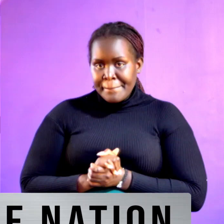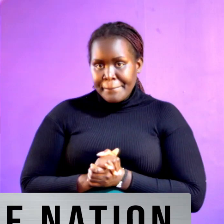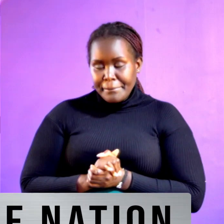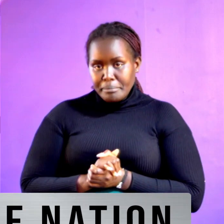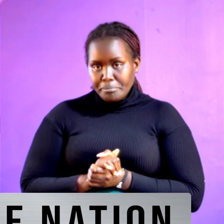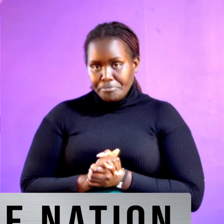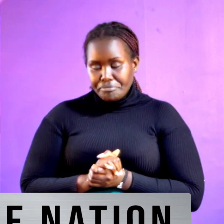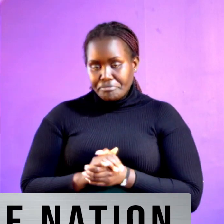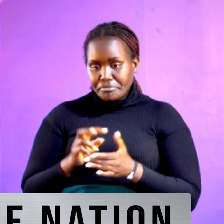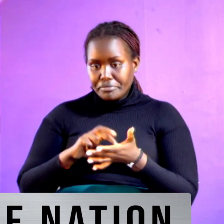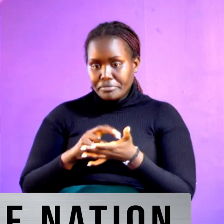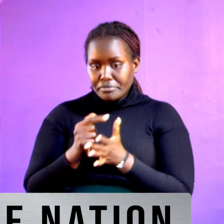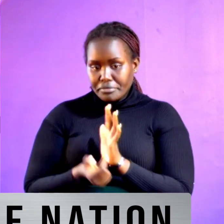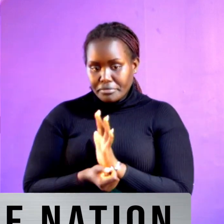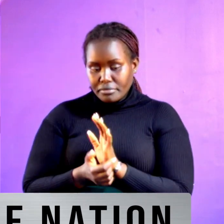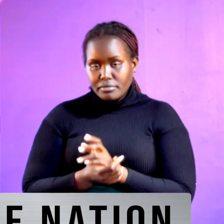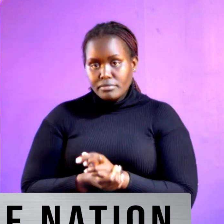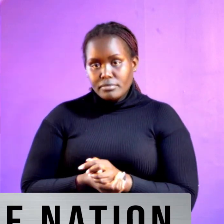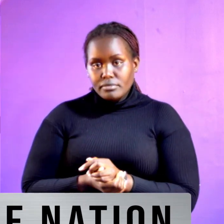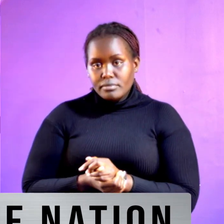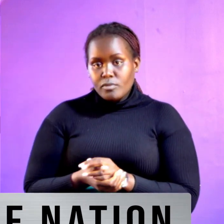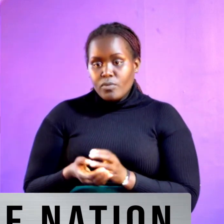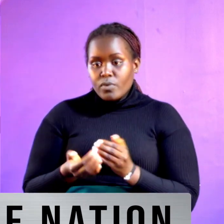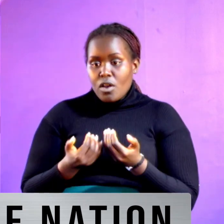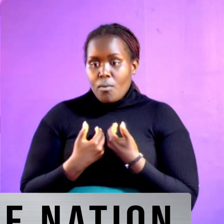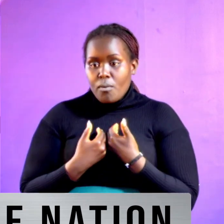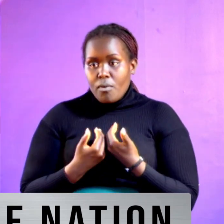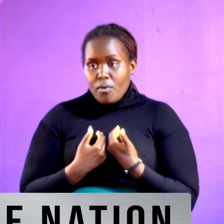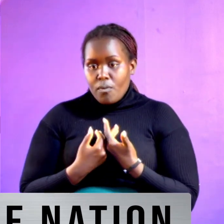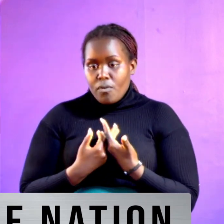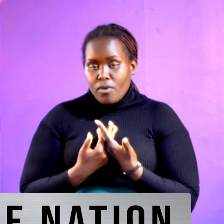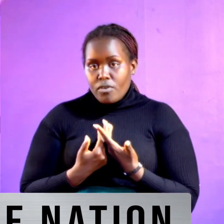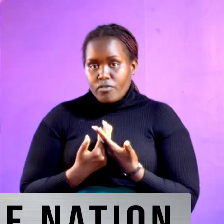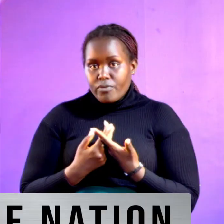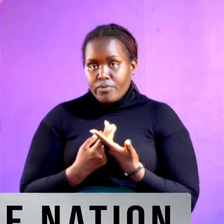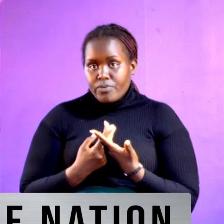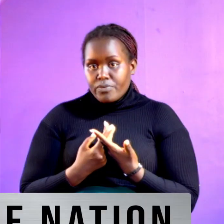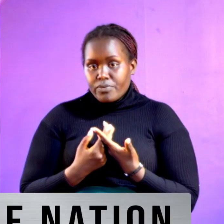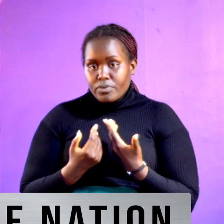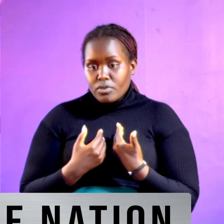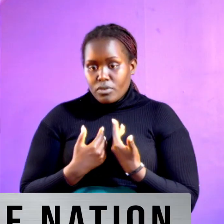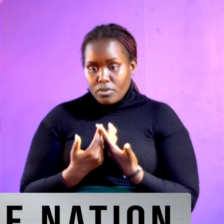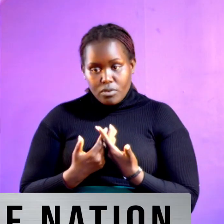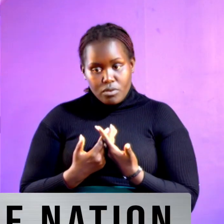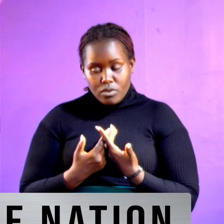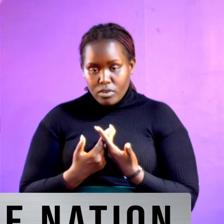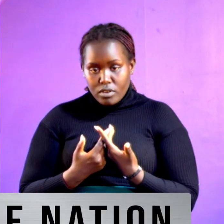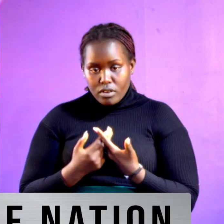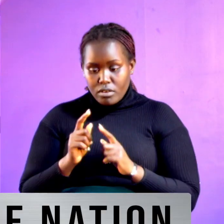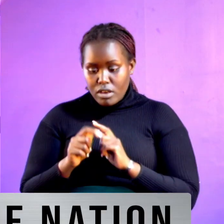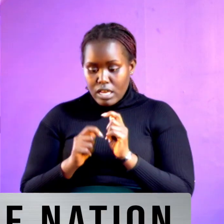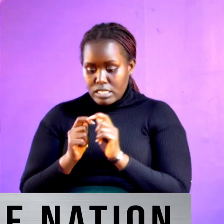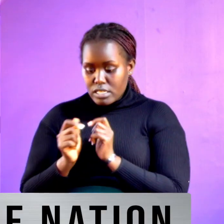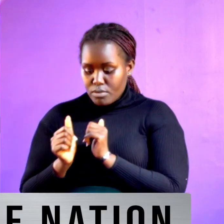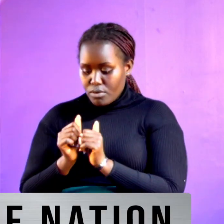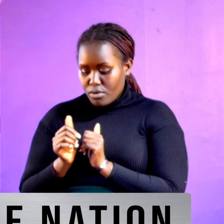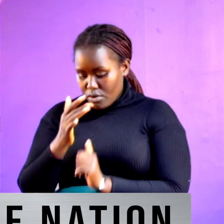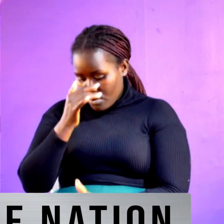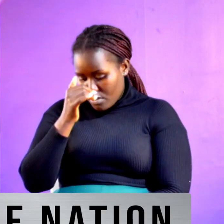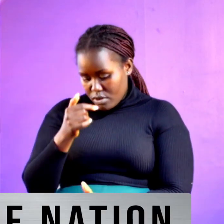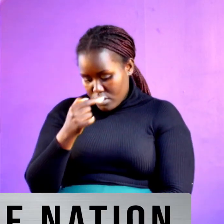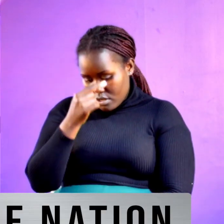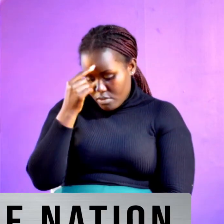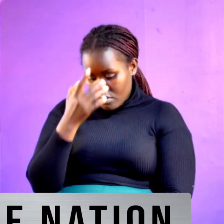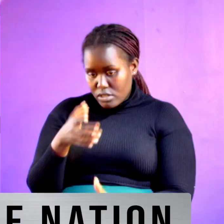it's to mean that we have tyranny, and it's a form of dictatorship, because if it was